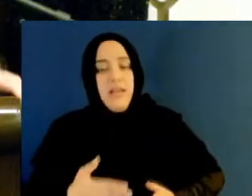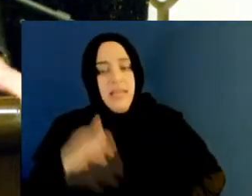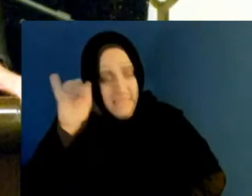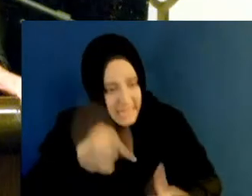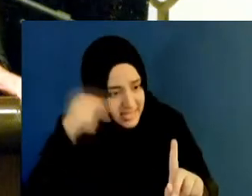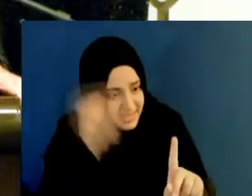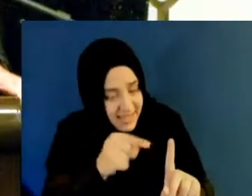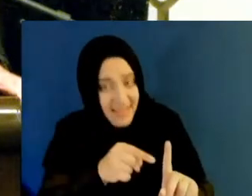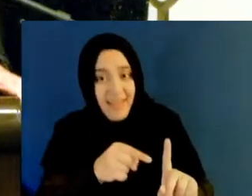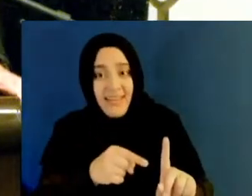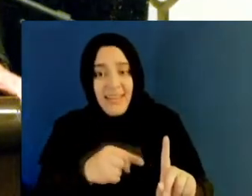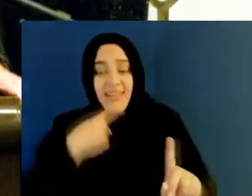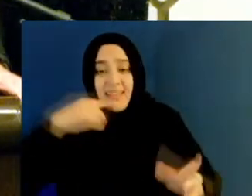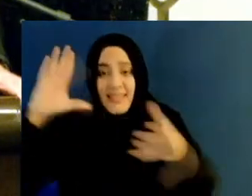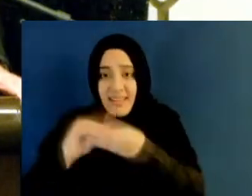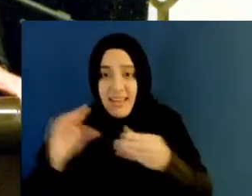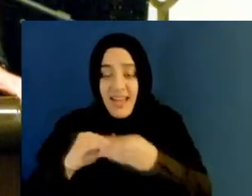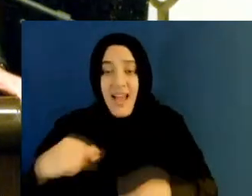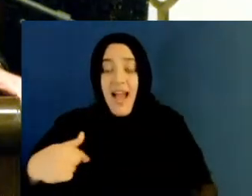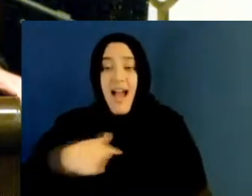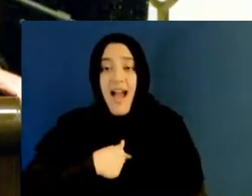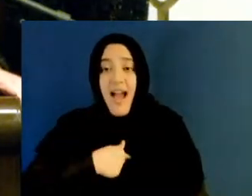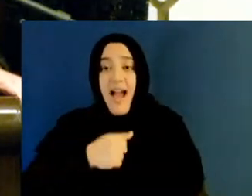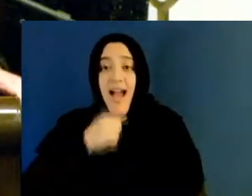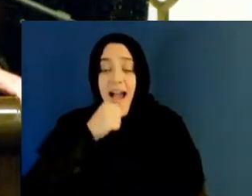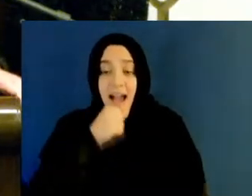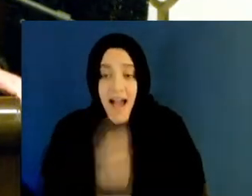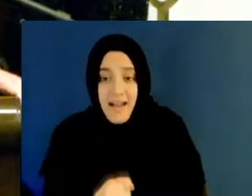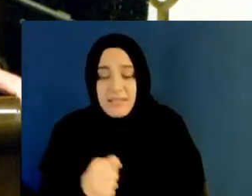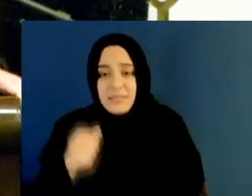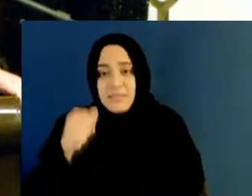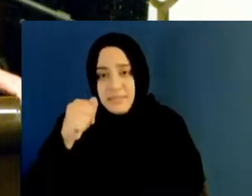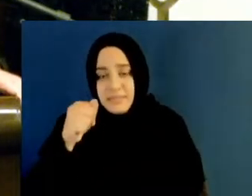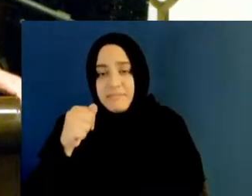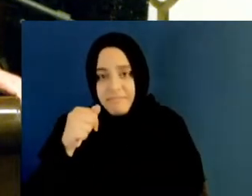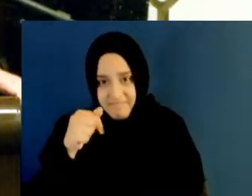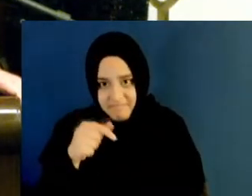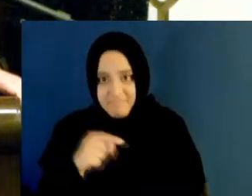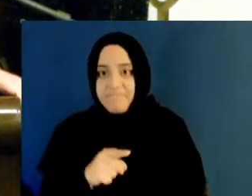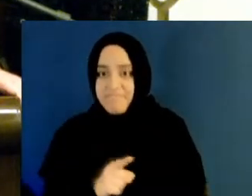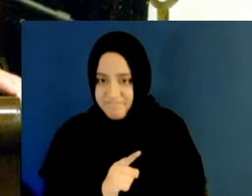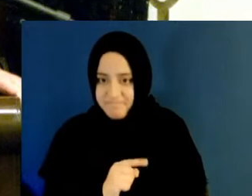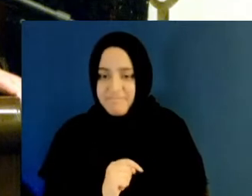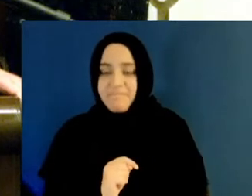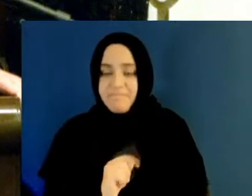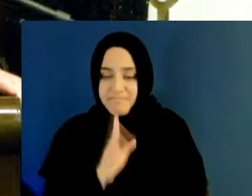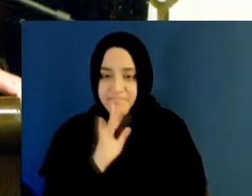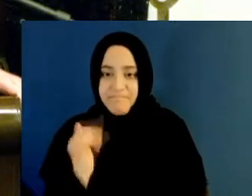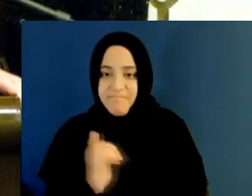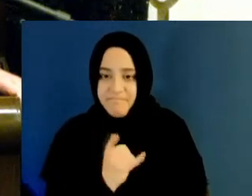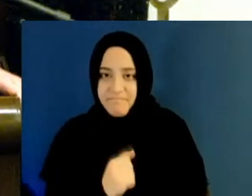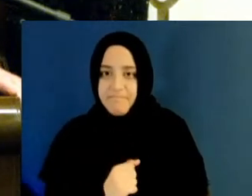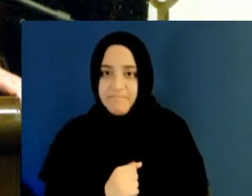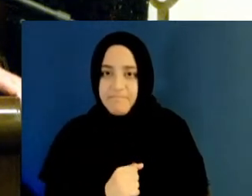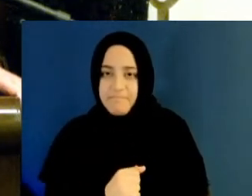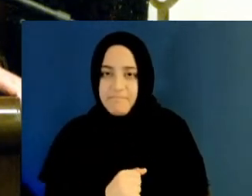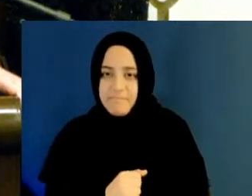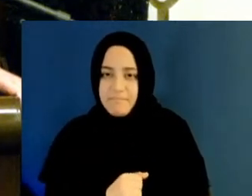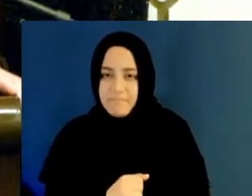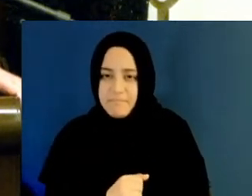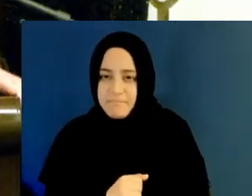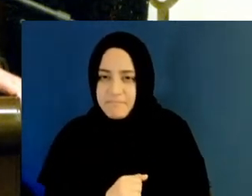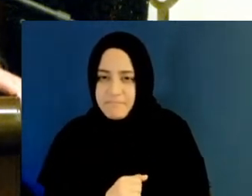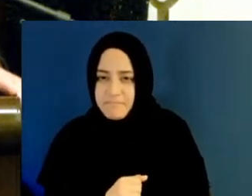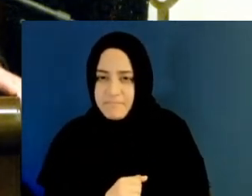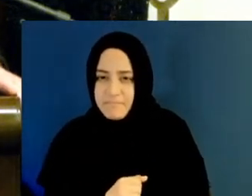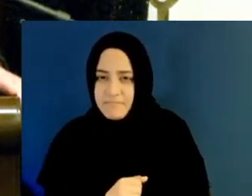says, Ana ibn man daraba bayna yaday Rasulillah bi sayfayn wa ta'ana bi